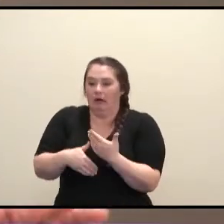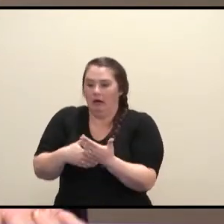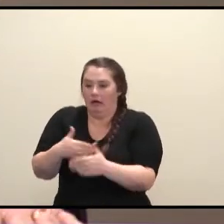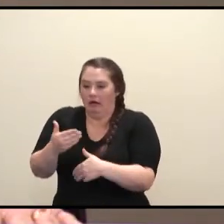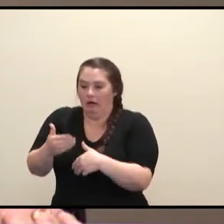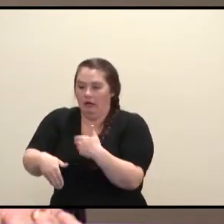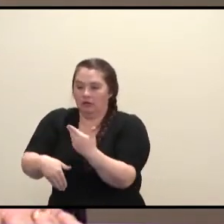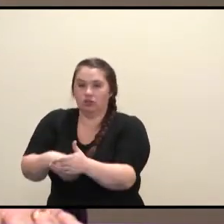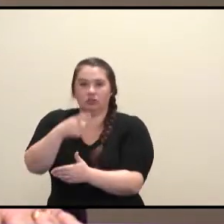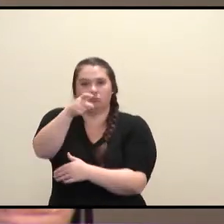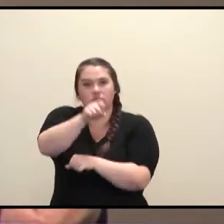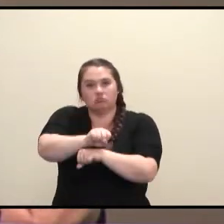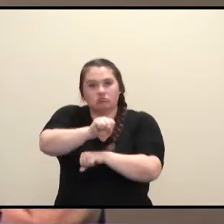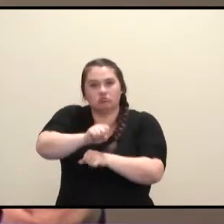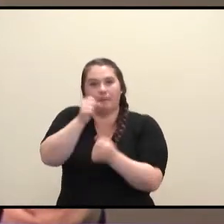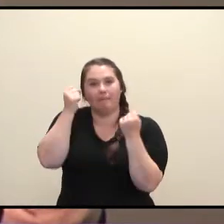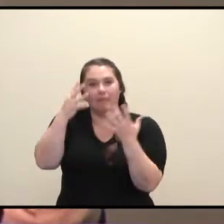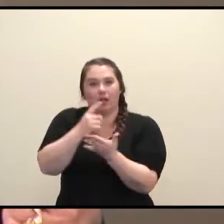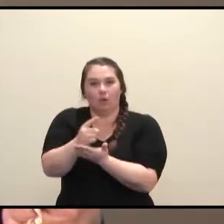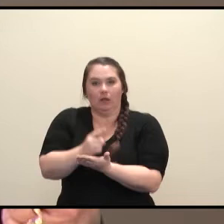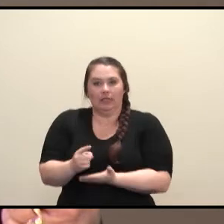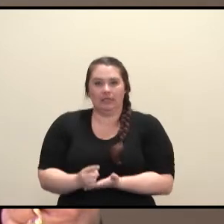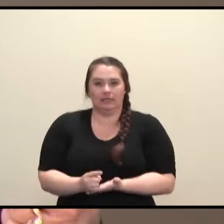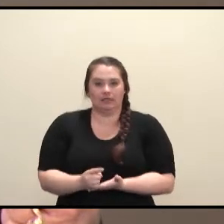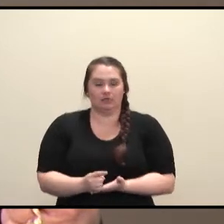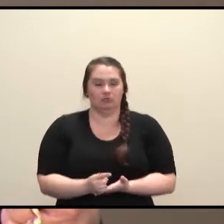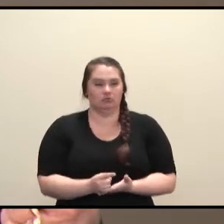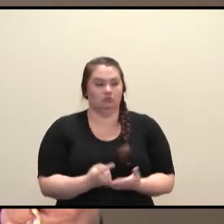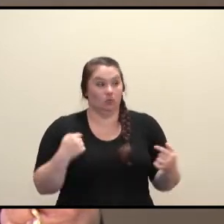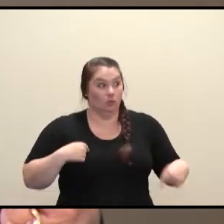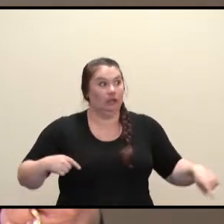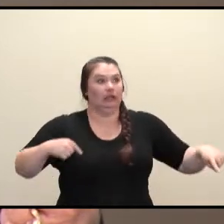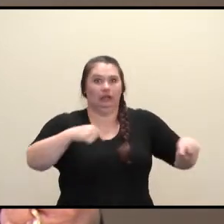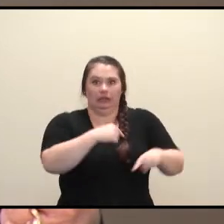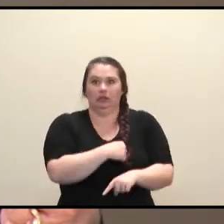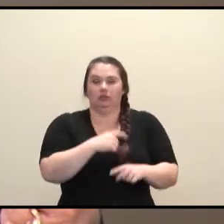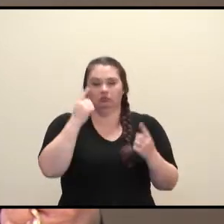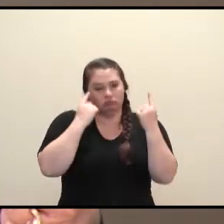for weeks. We've been at it for weeks thinking about